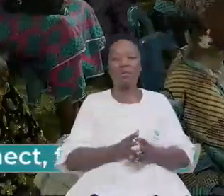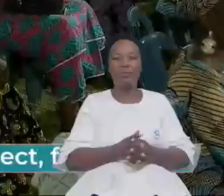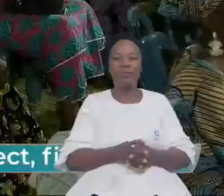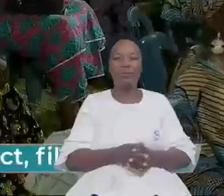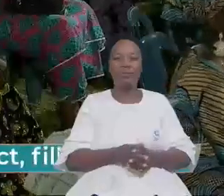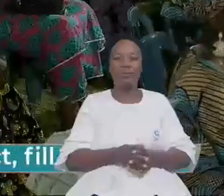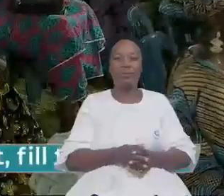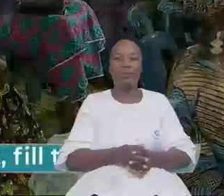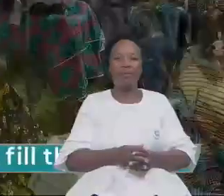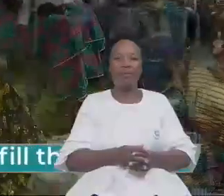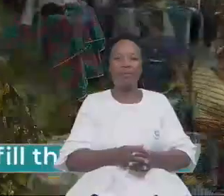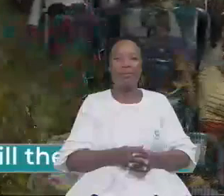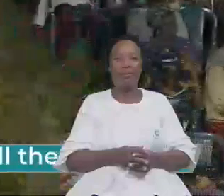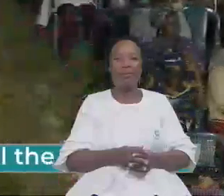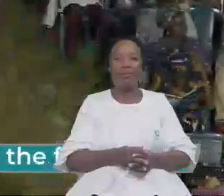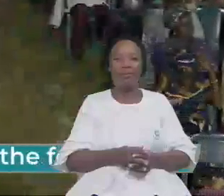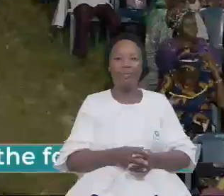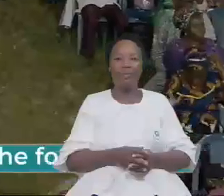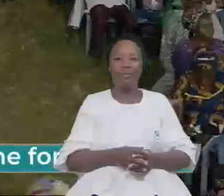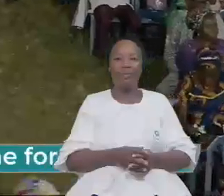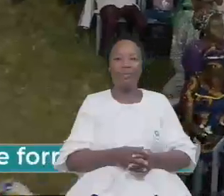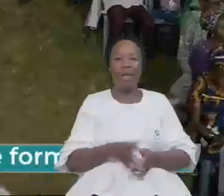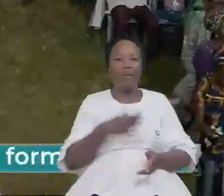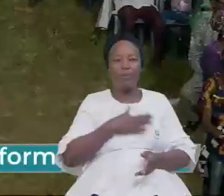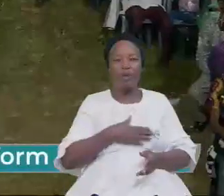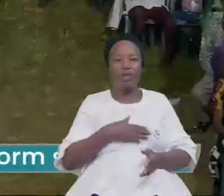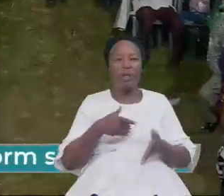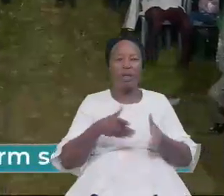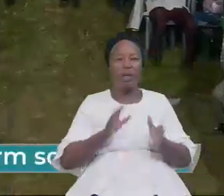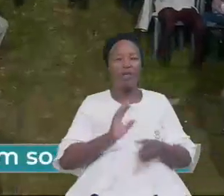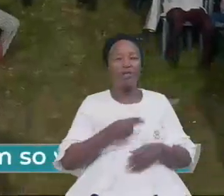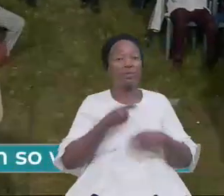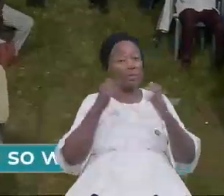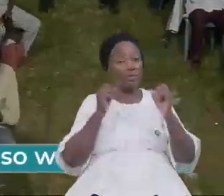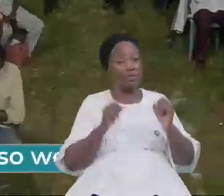By the left hand side of the hall, let's quickly round up our